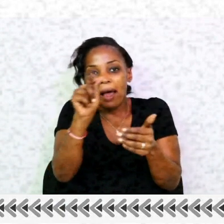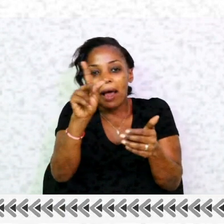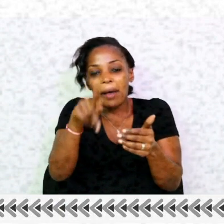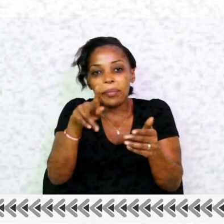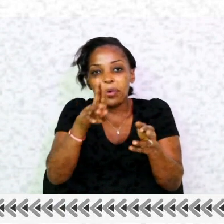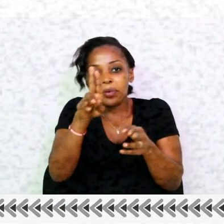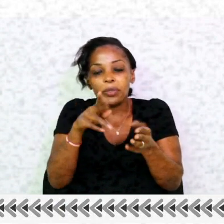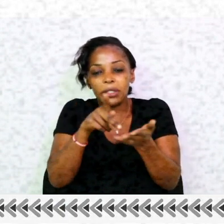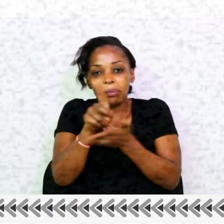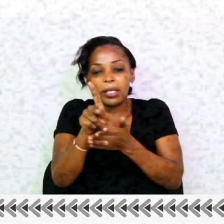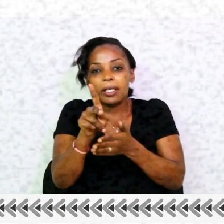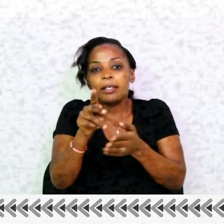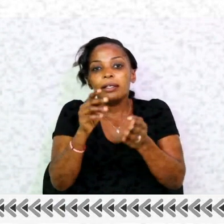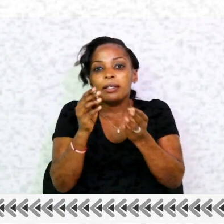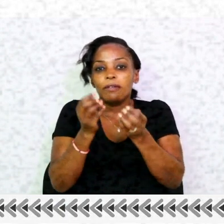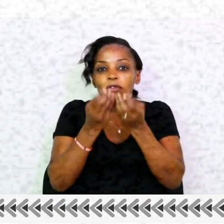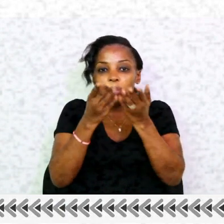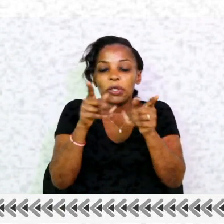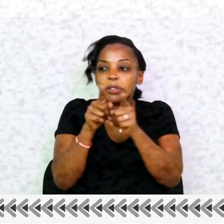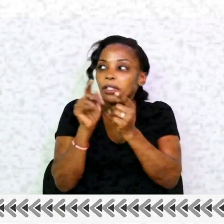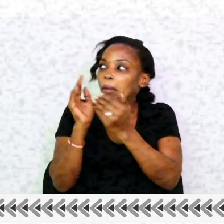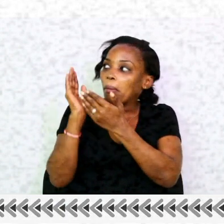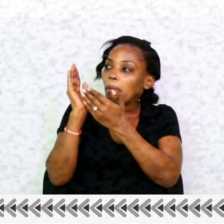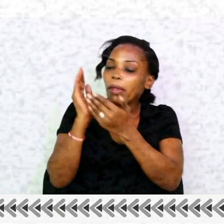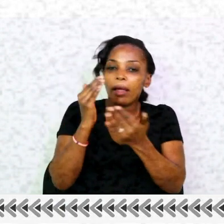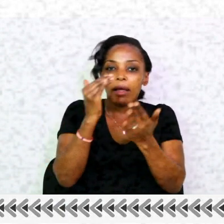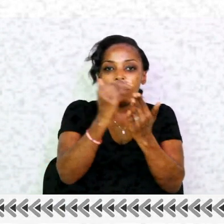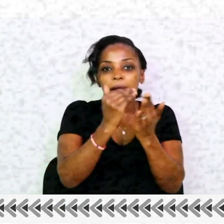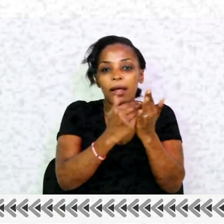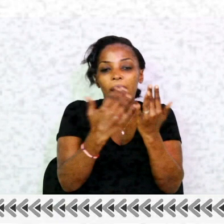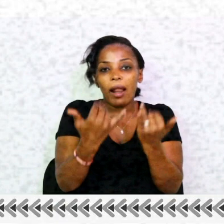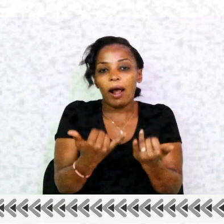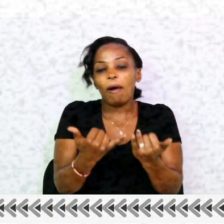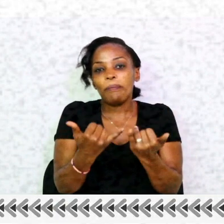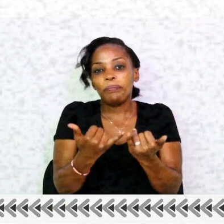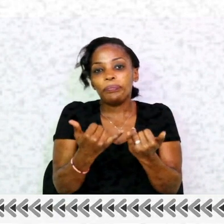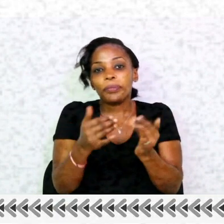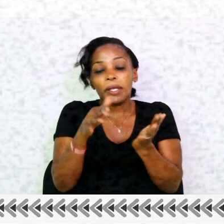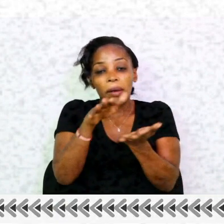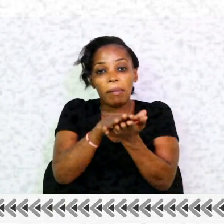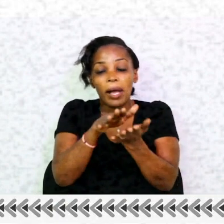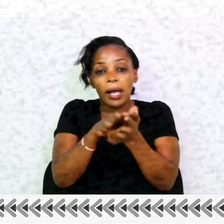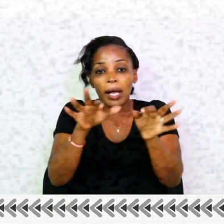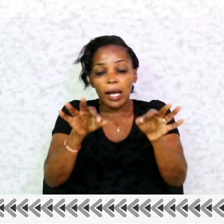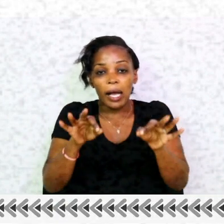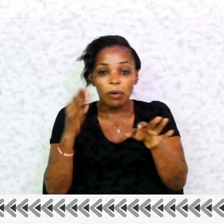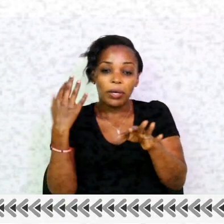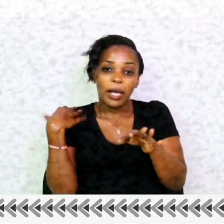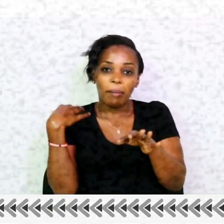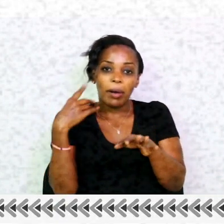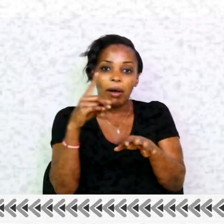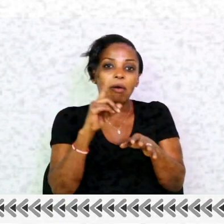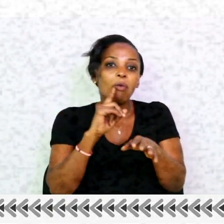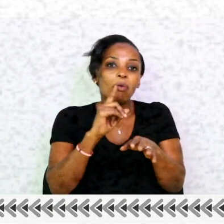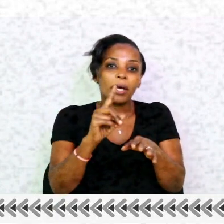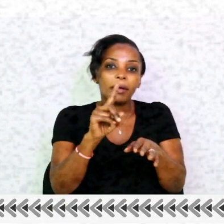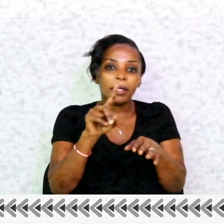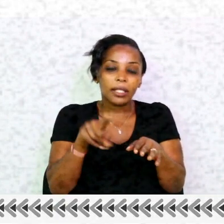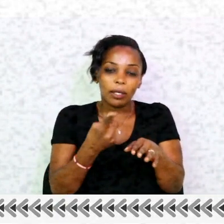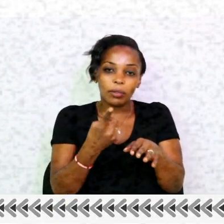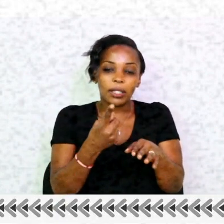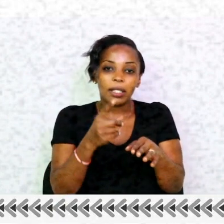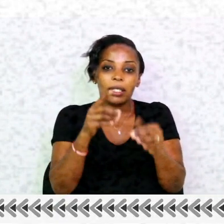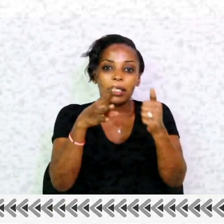can use, the details are also on your screen right now. Our bank account number is